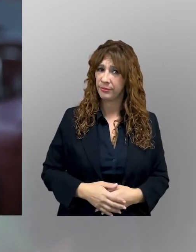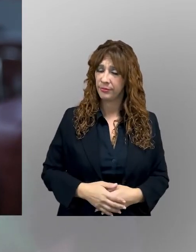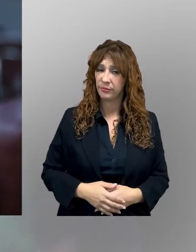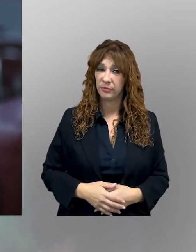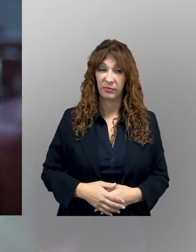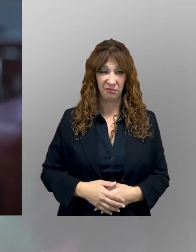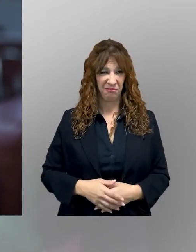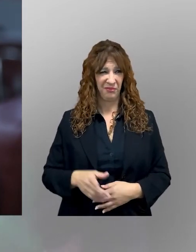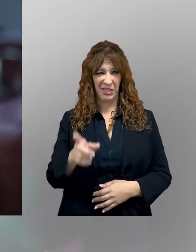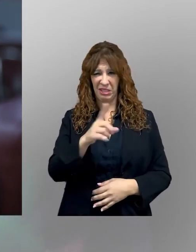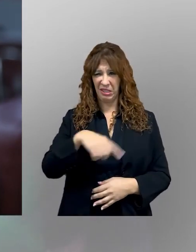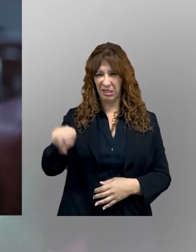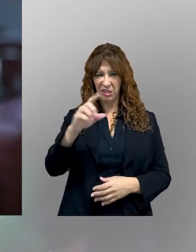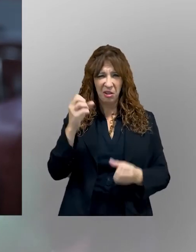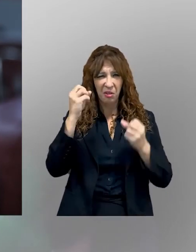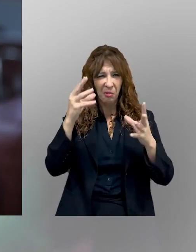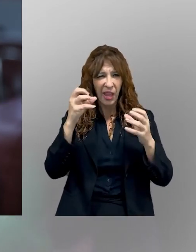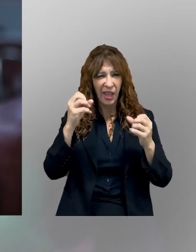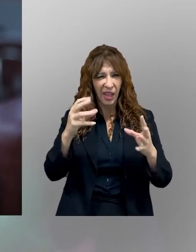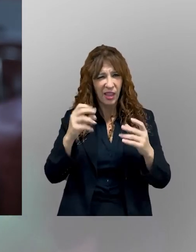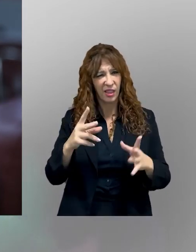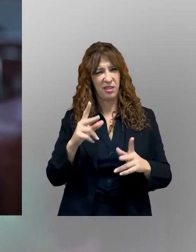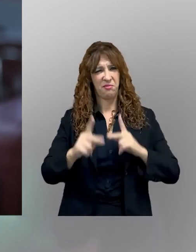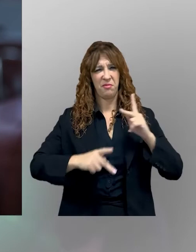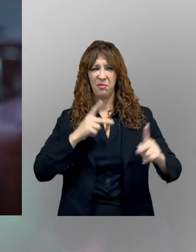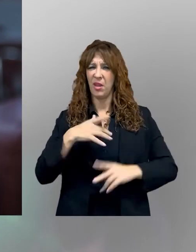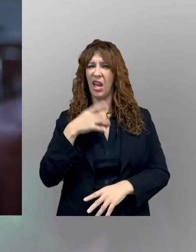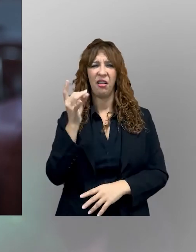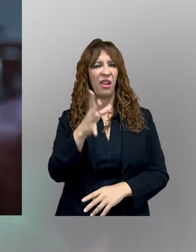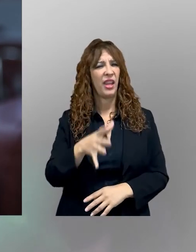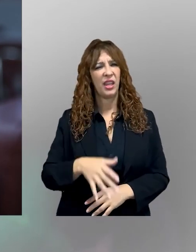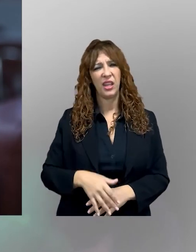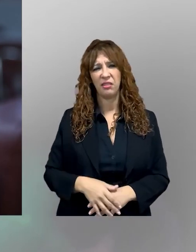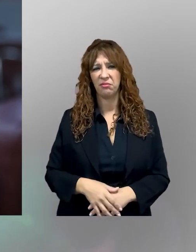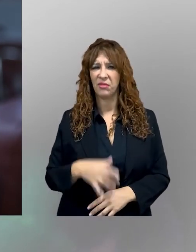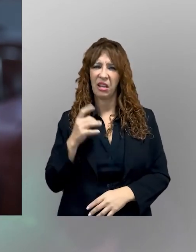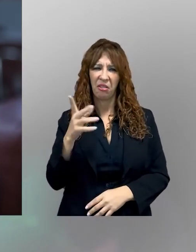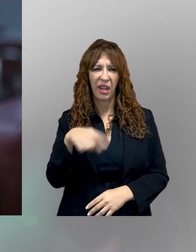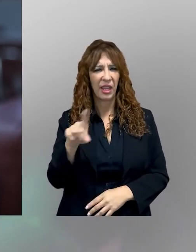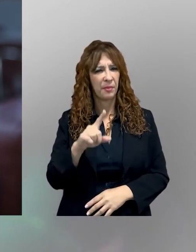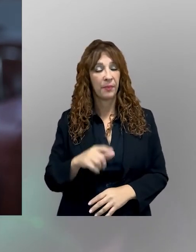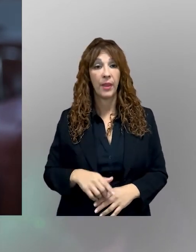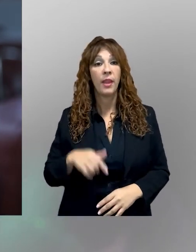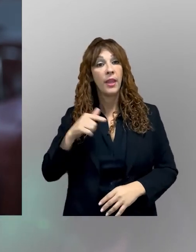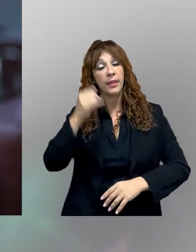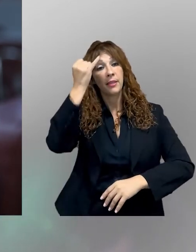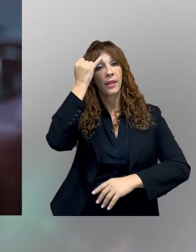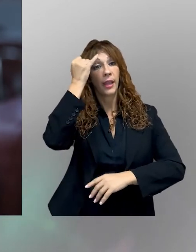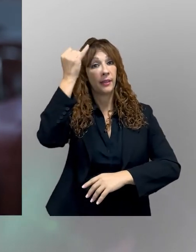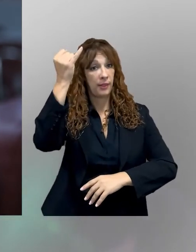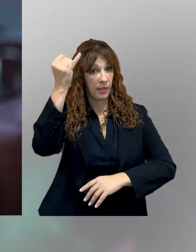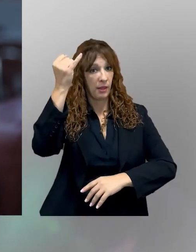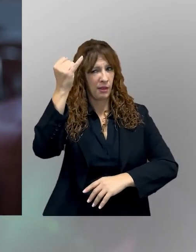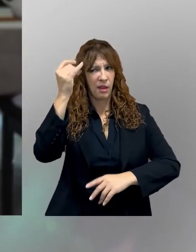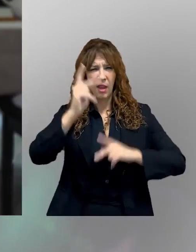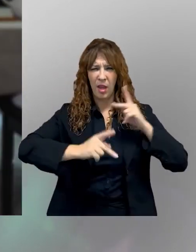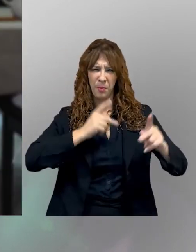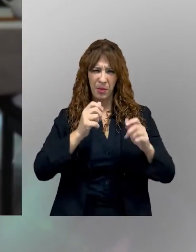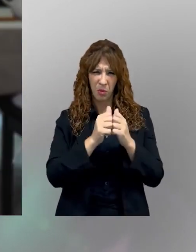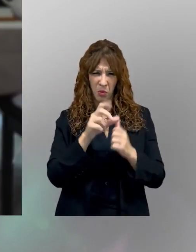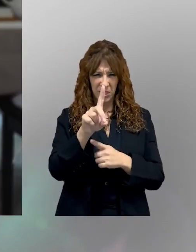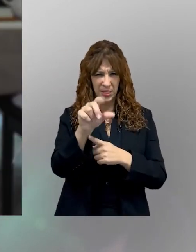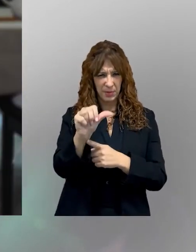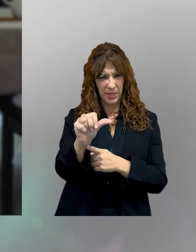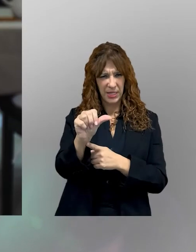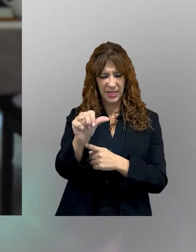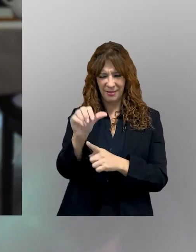here. They do plenty wrestling. I don't like that either. This idea of people